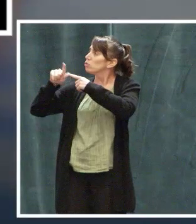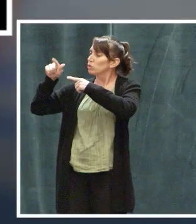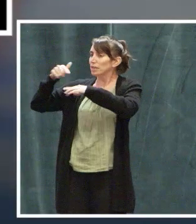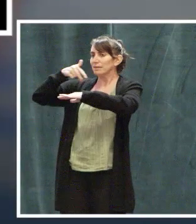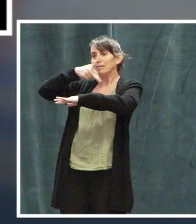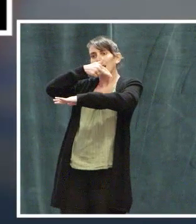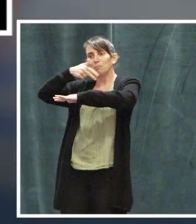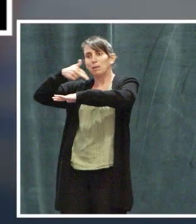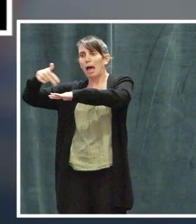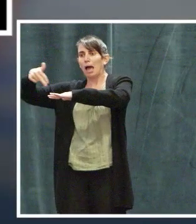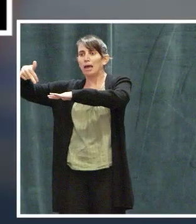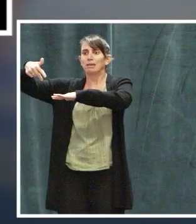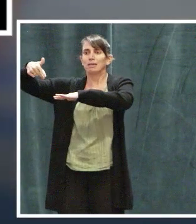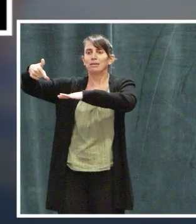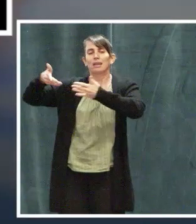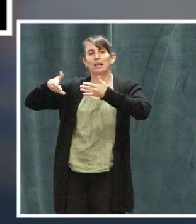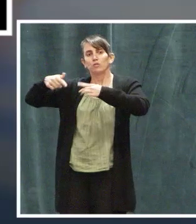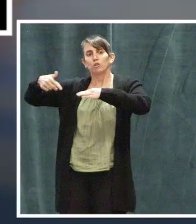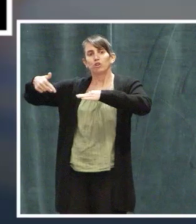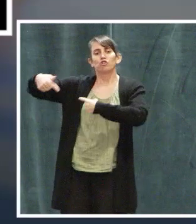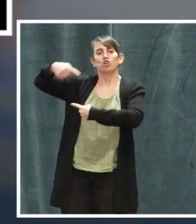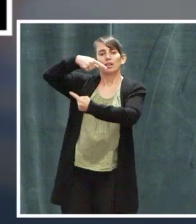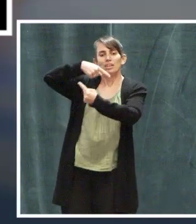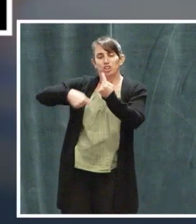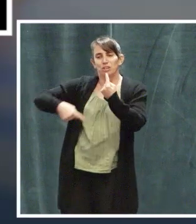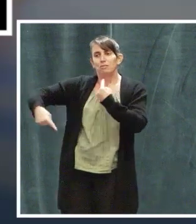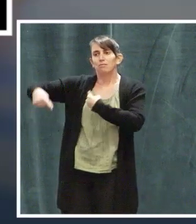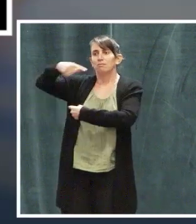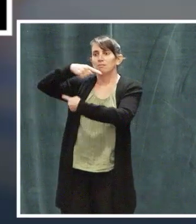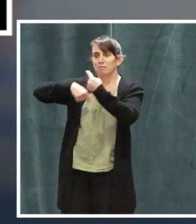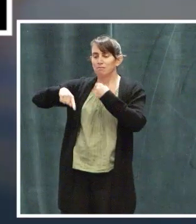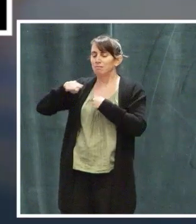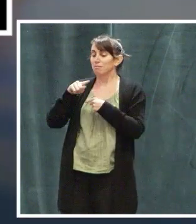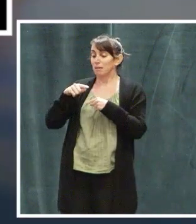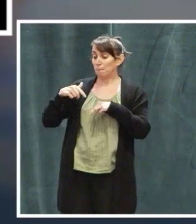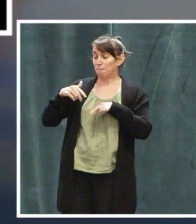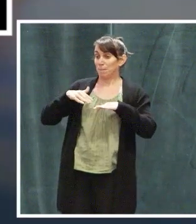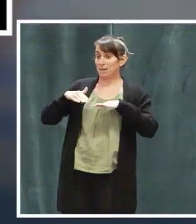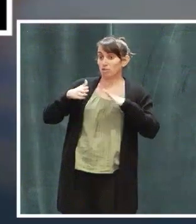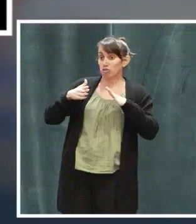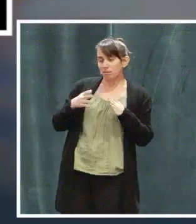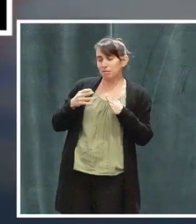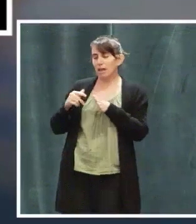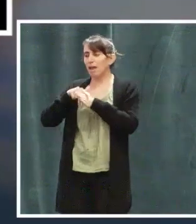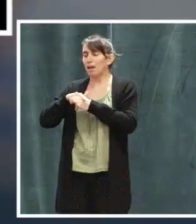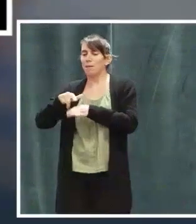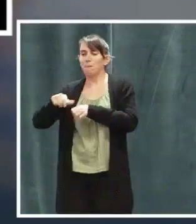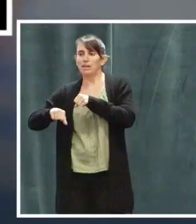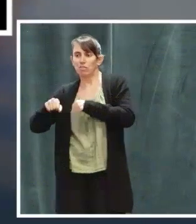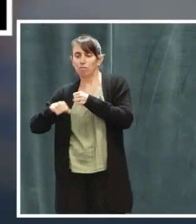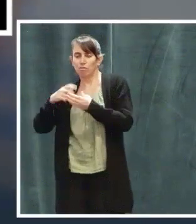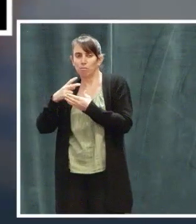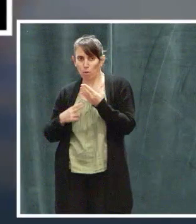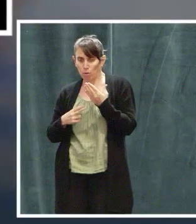esplanade that allows for circulation by pedestrians and bicycles, but it also allows us to create